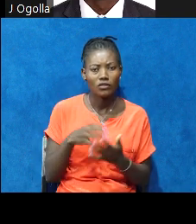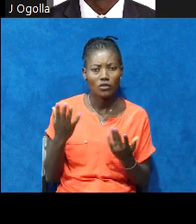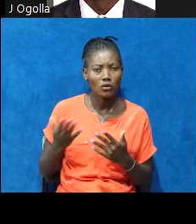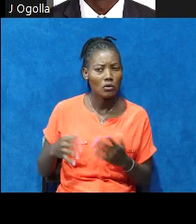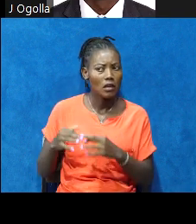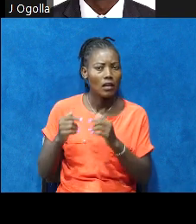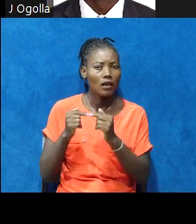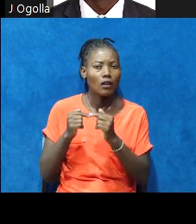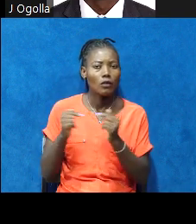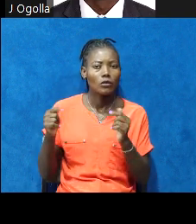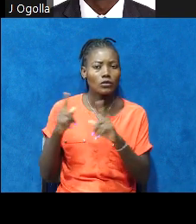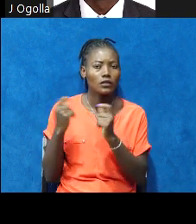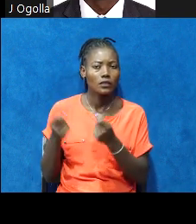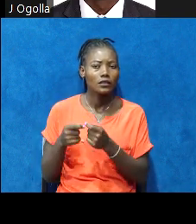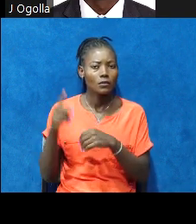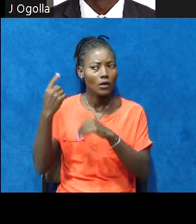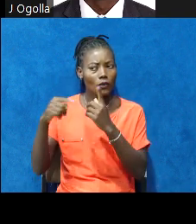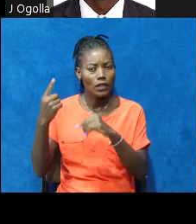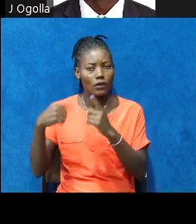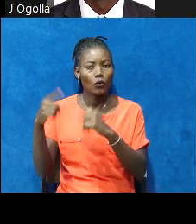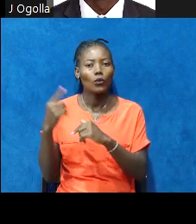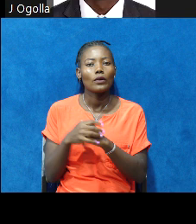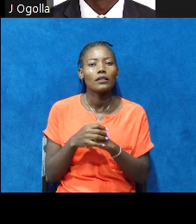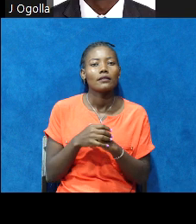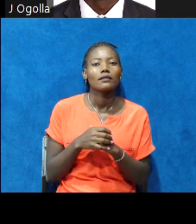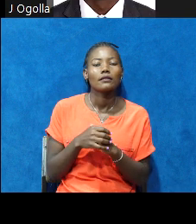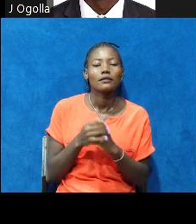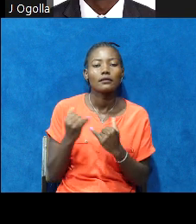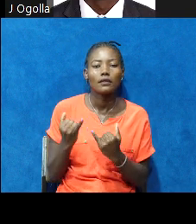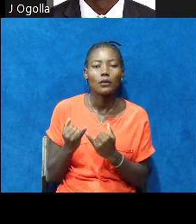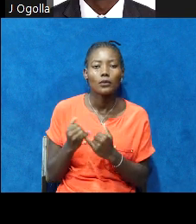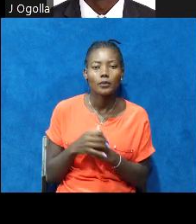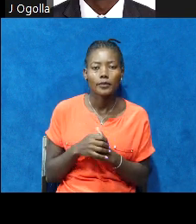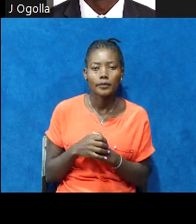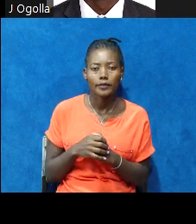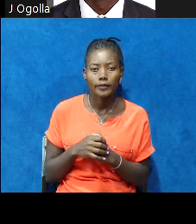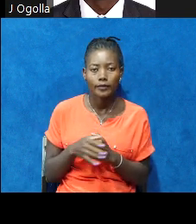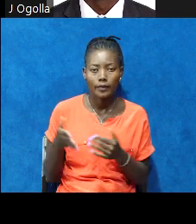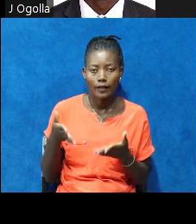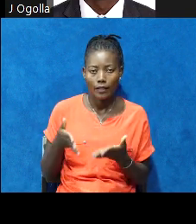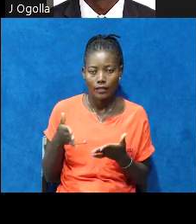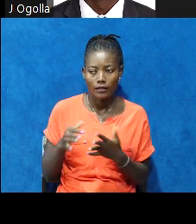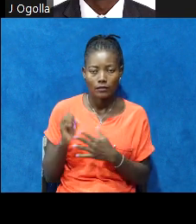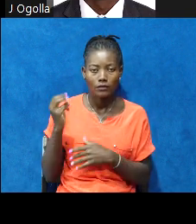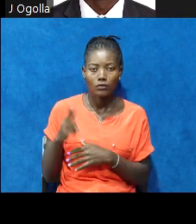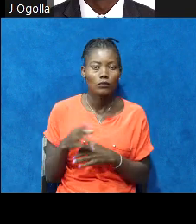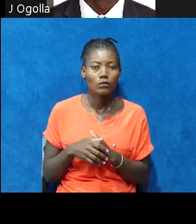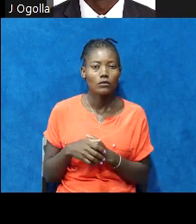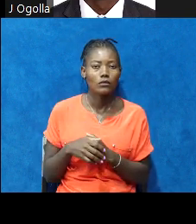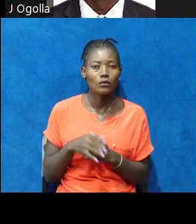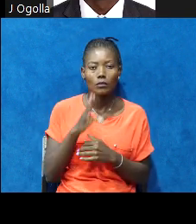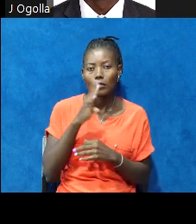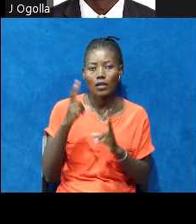where opponents are leading, this is now what it lies at. This would